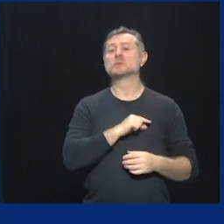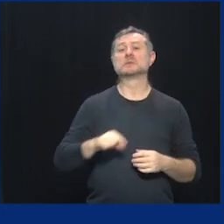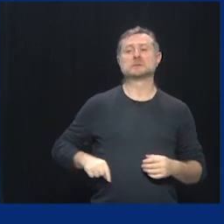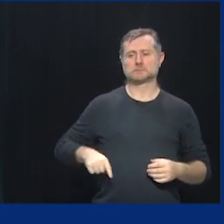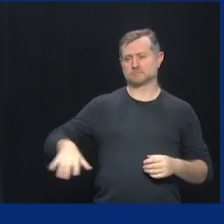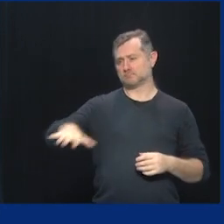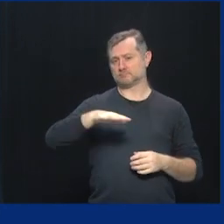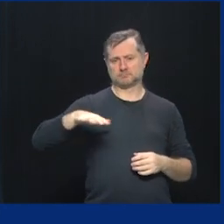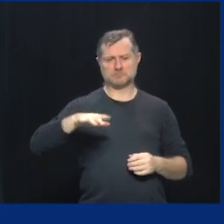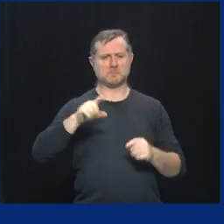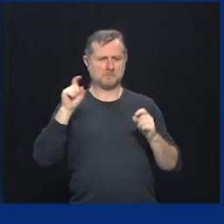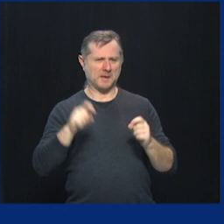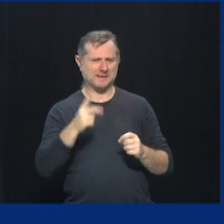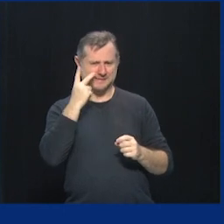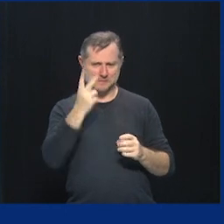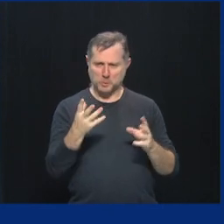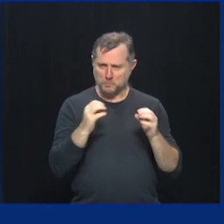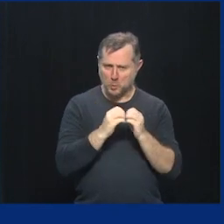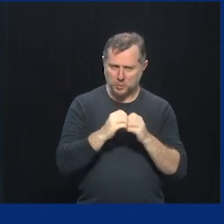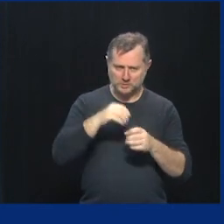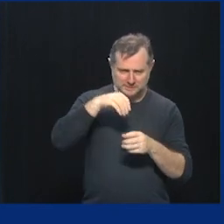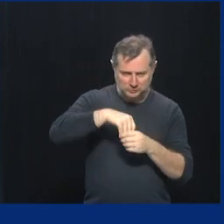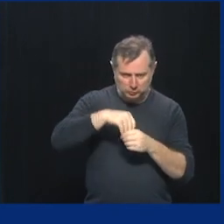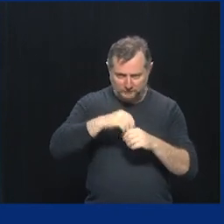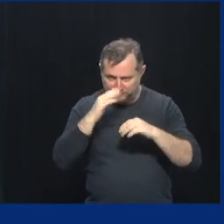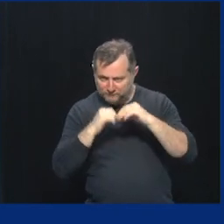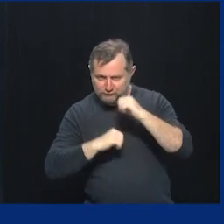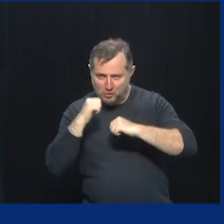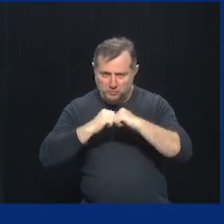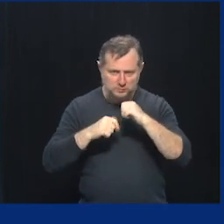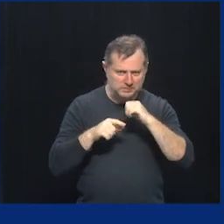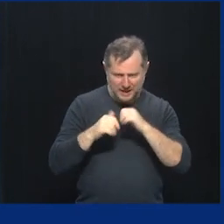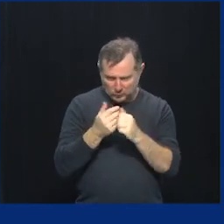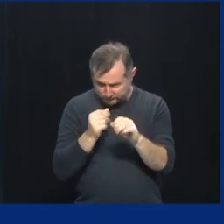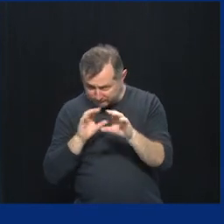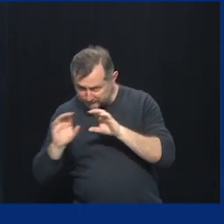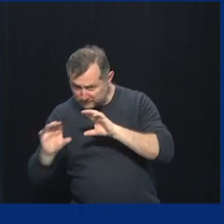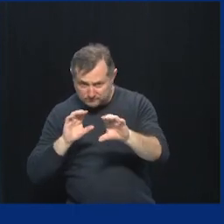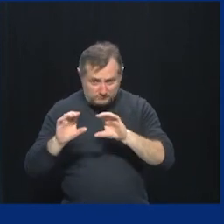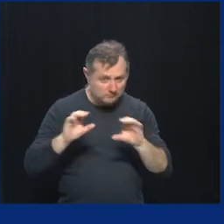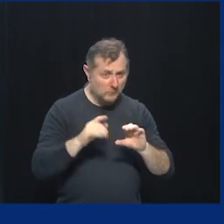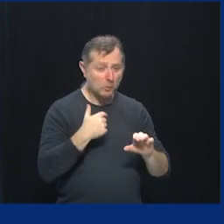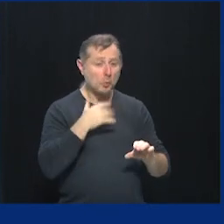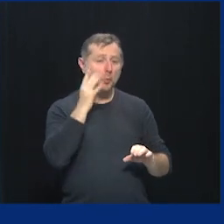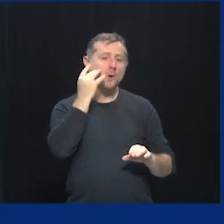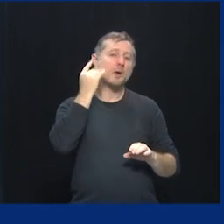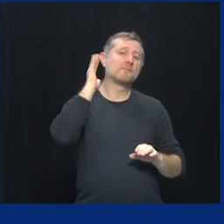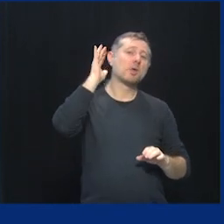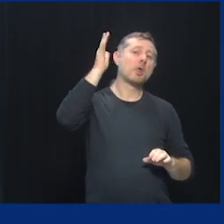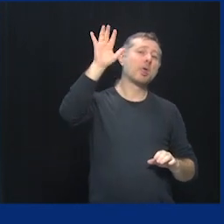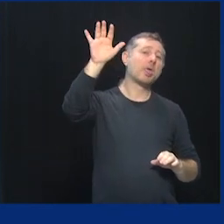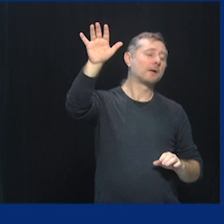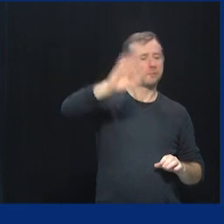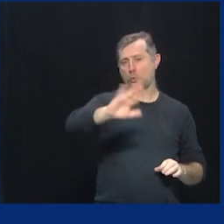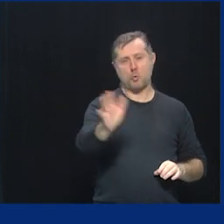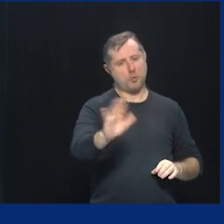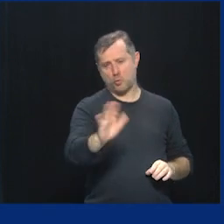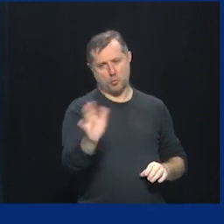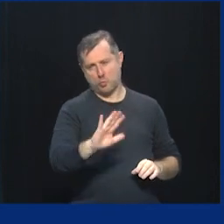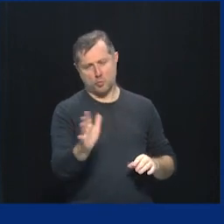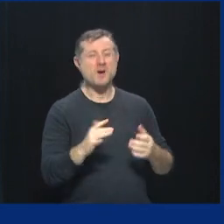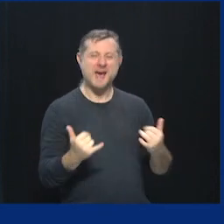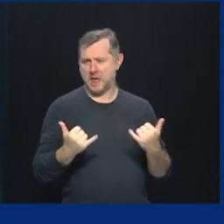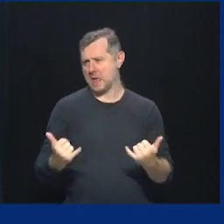more infrastructure investment. We cannot wait until tomorrow. We need it today. These lives could have been